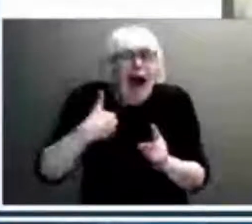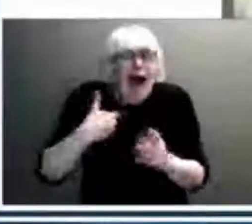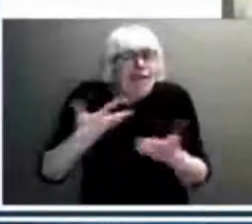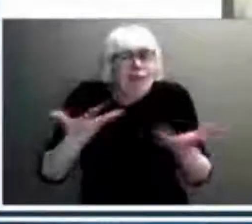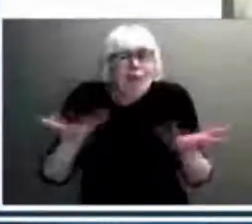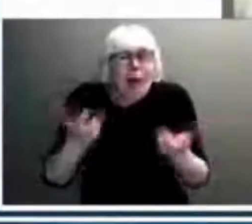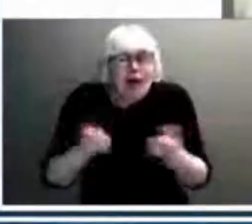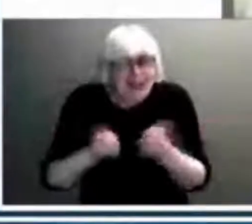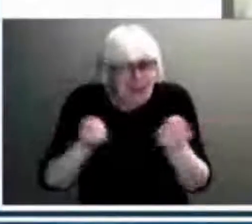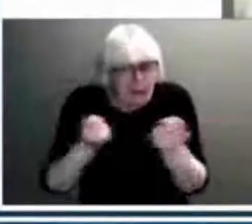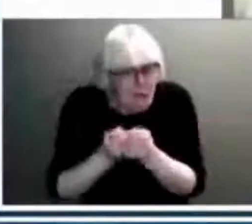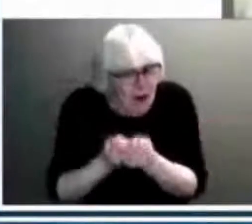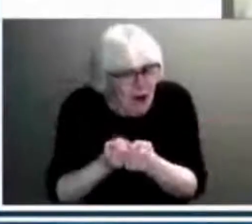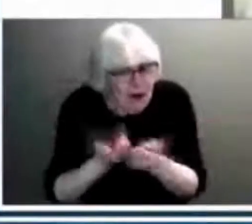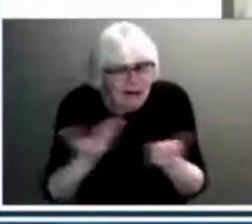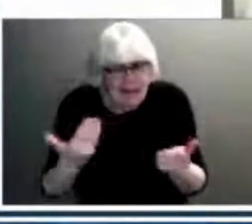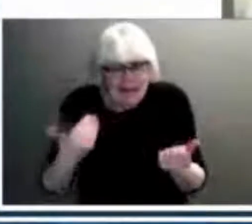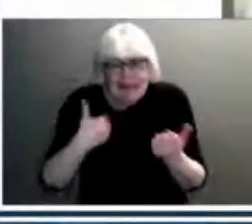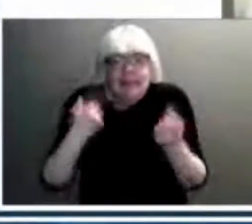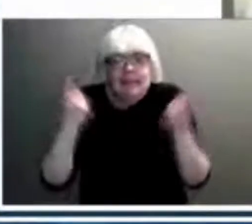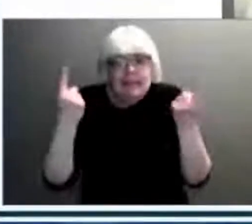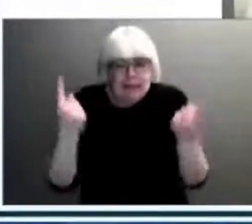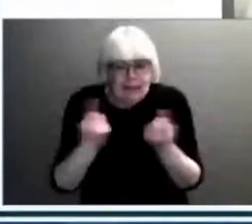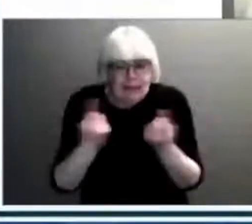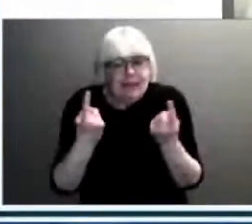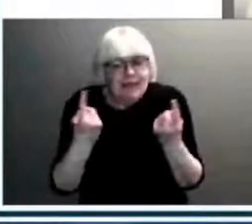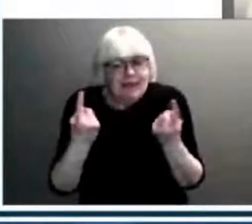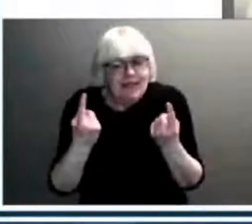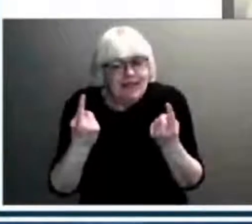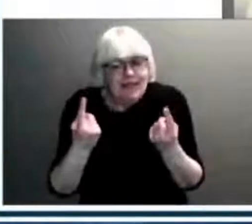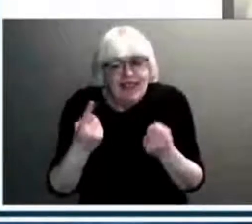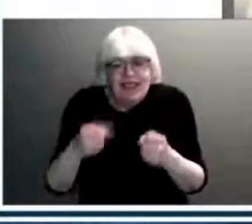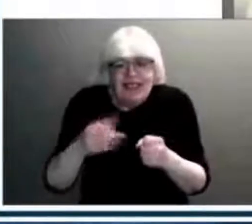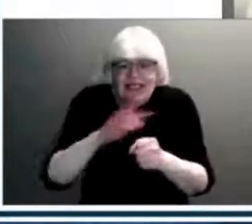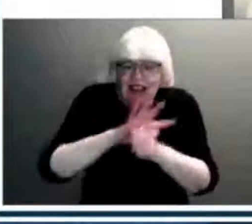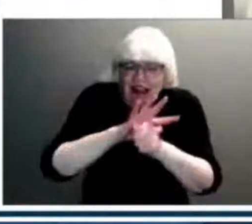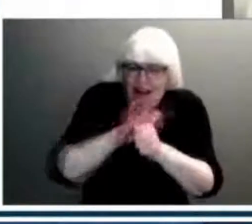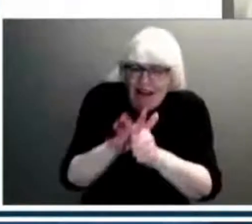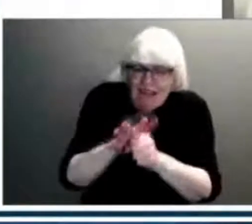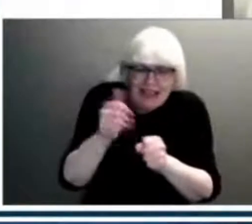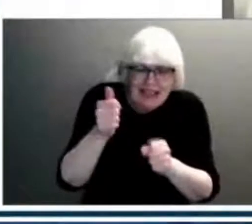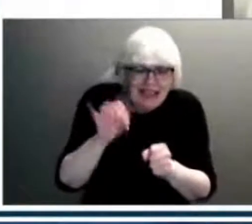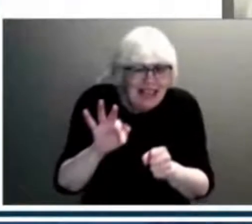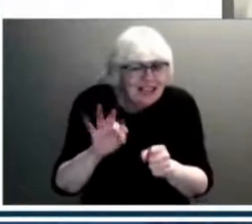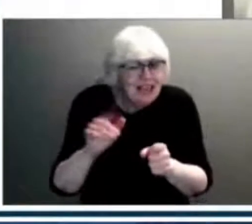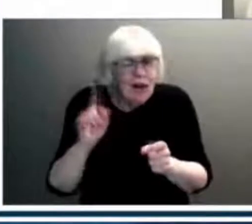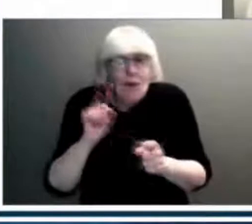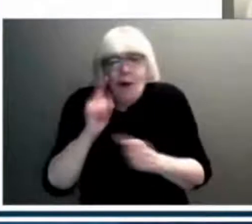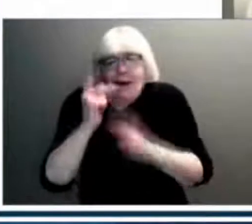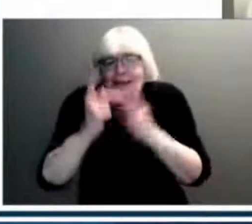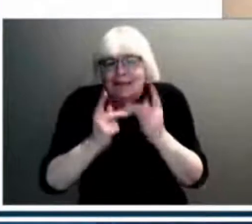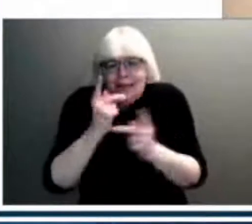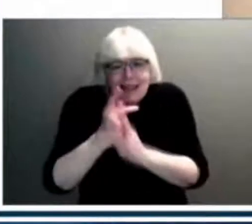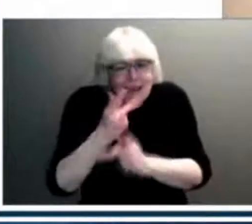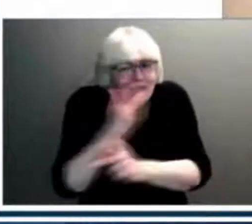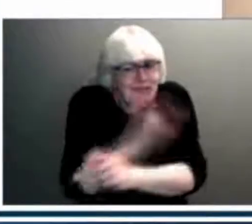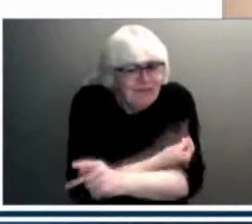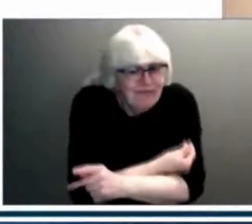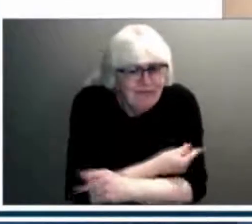COVID-19 vaccination that has been approved in Nova Scotia in situations like this? We put